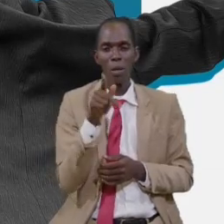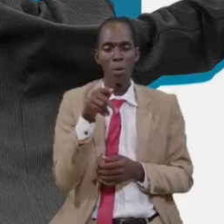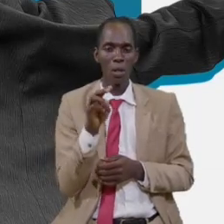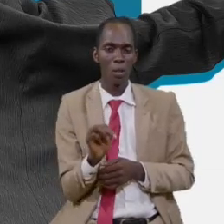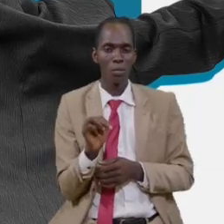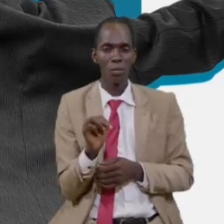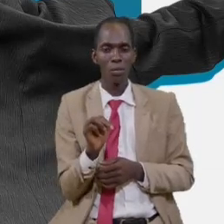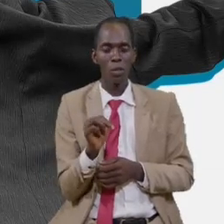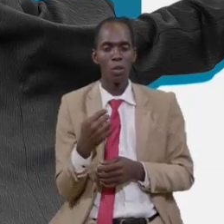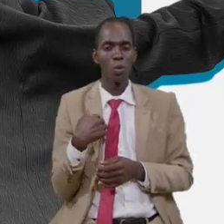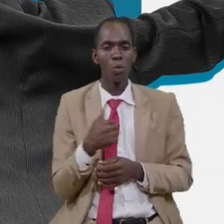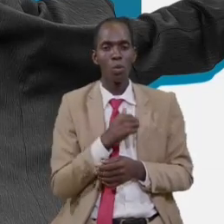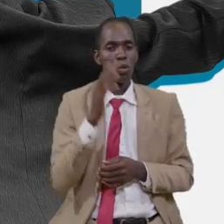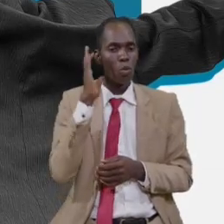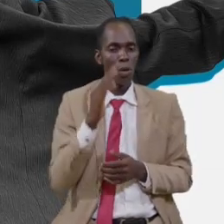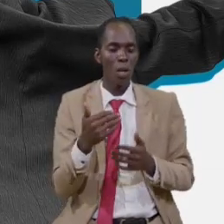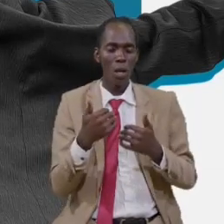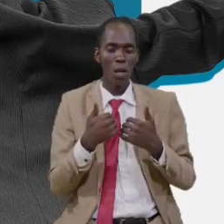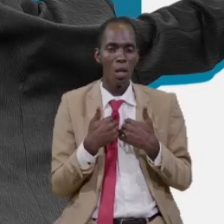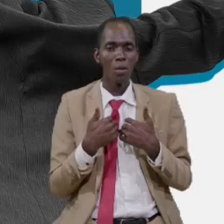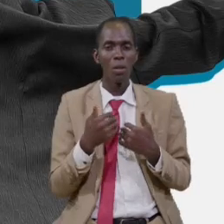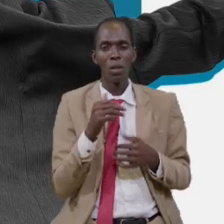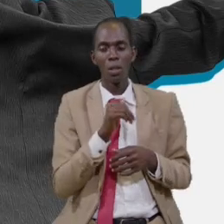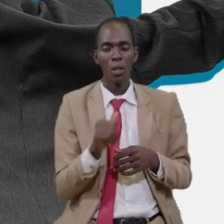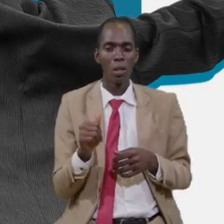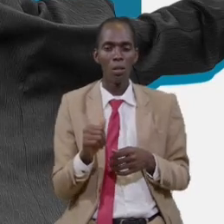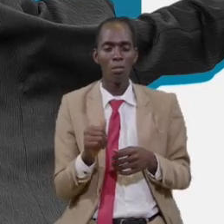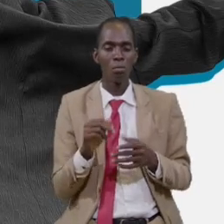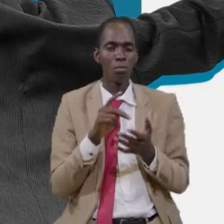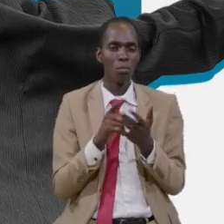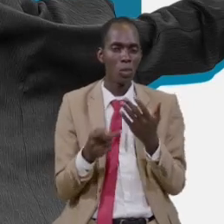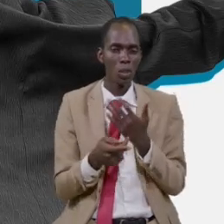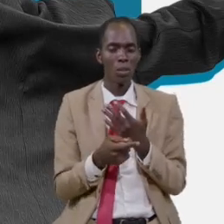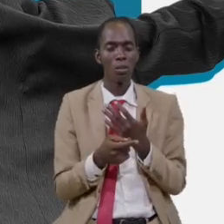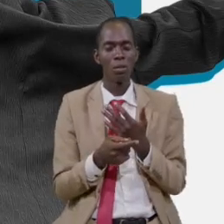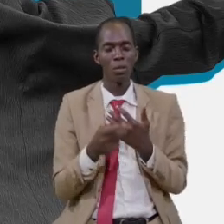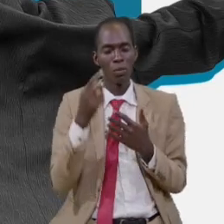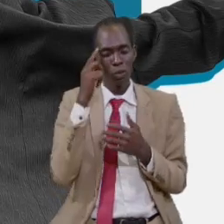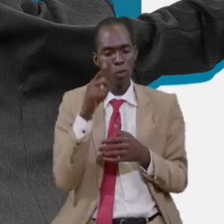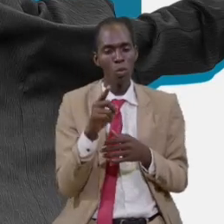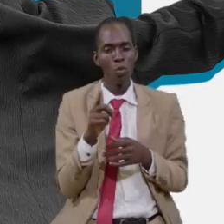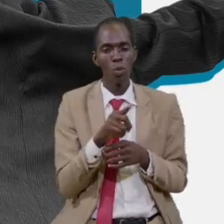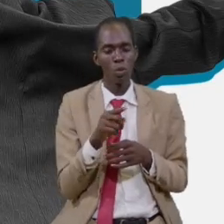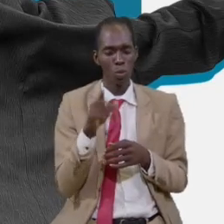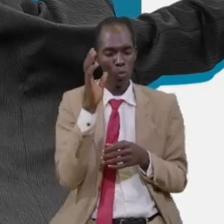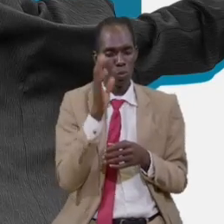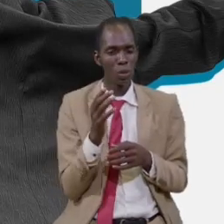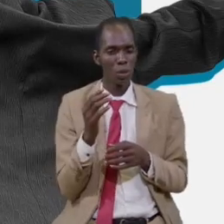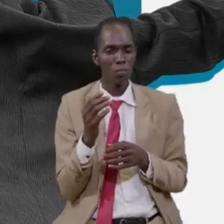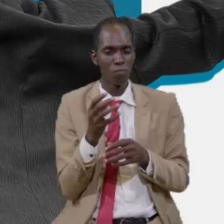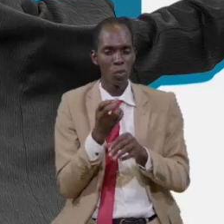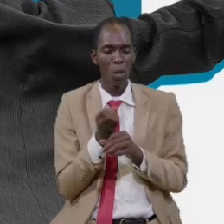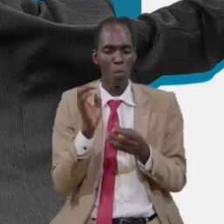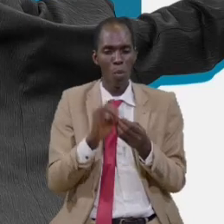to have a rally for you. We'll be giving you more details about that. But right now,